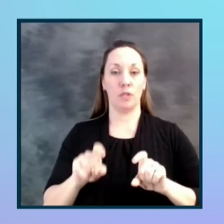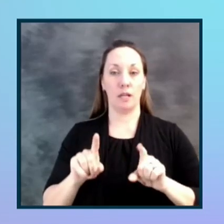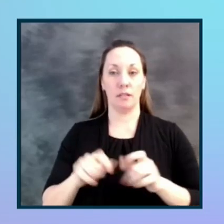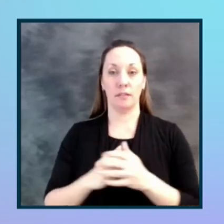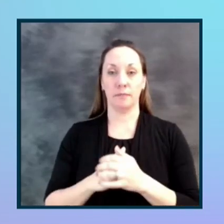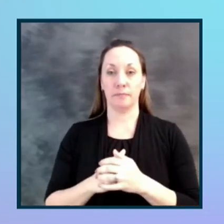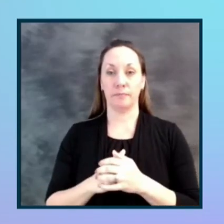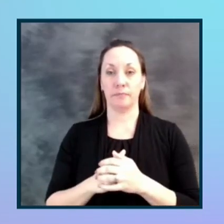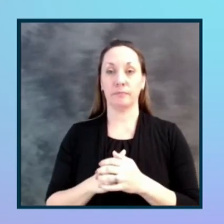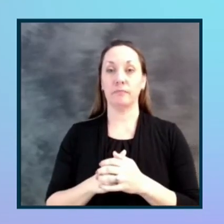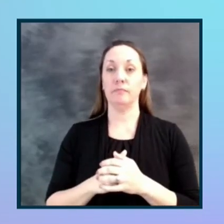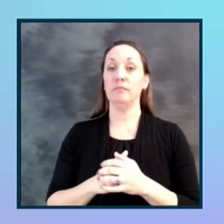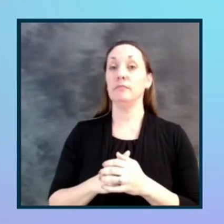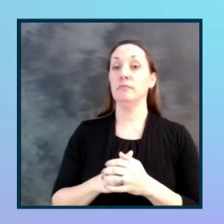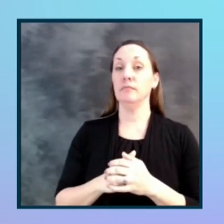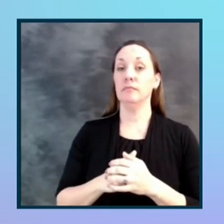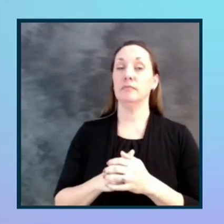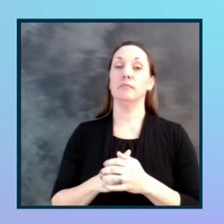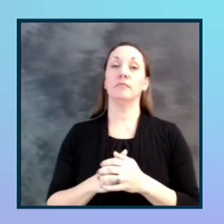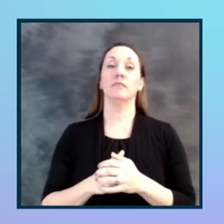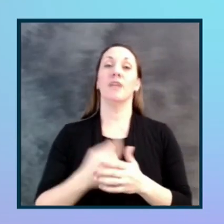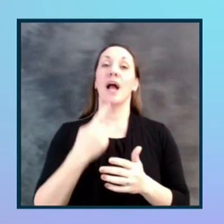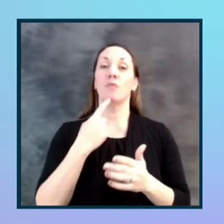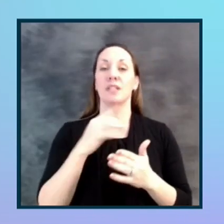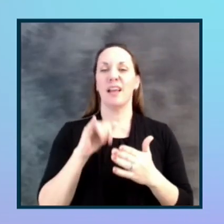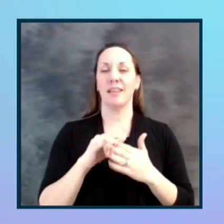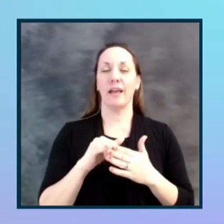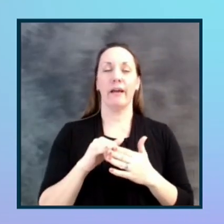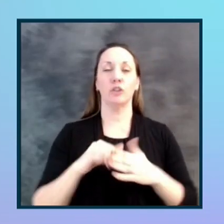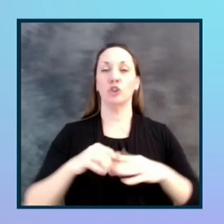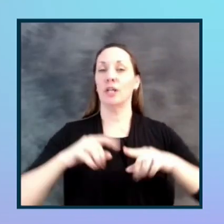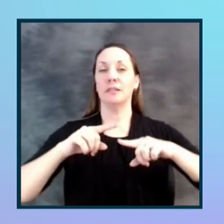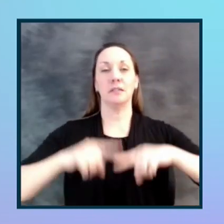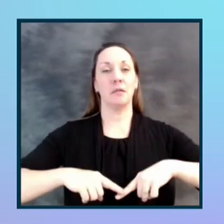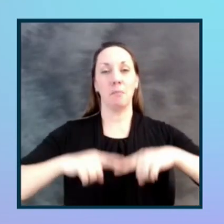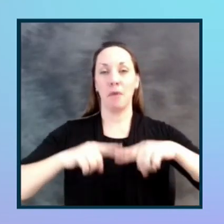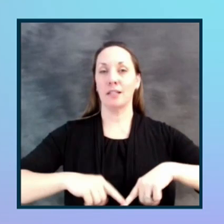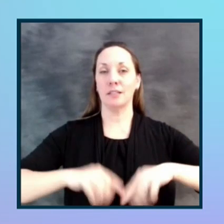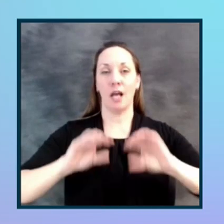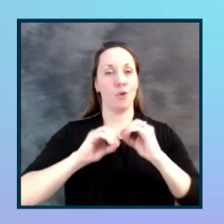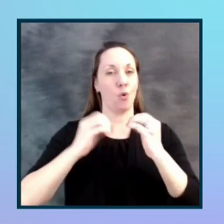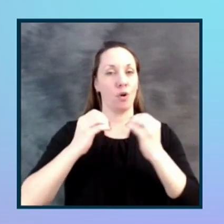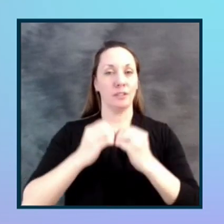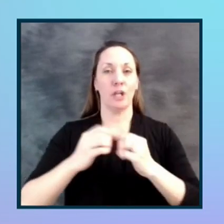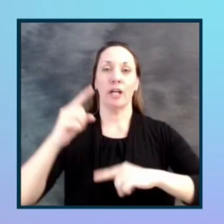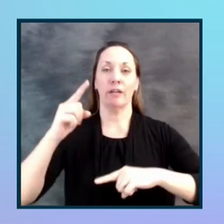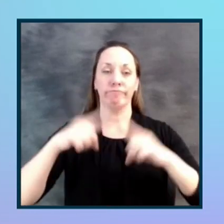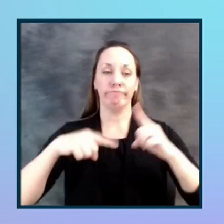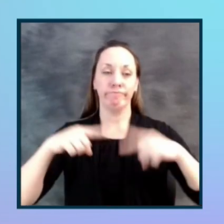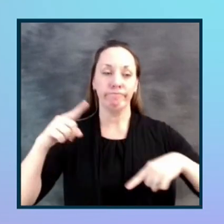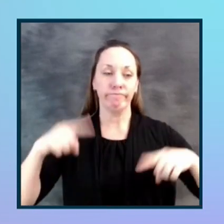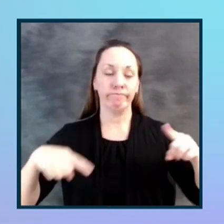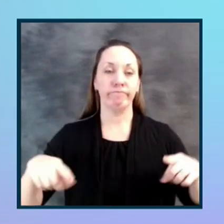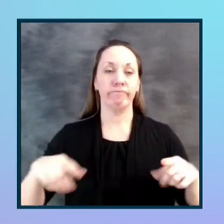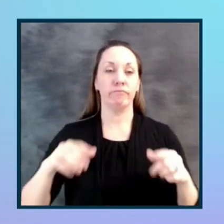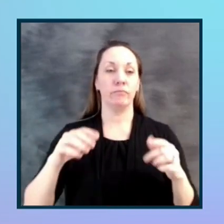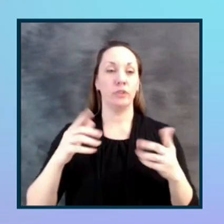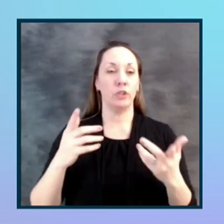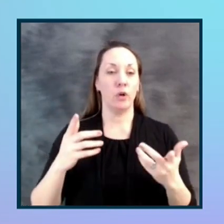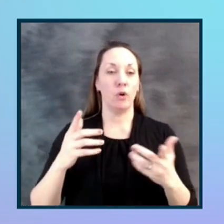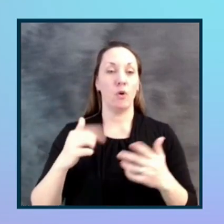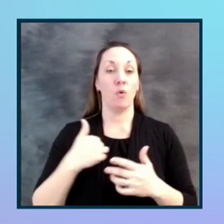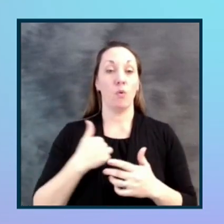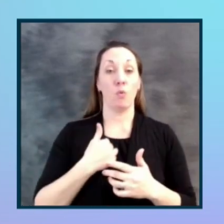I would say that this is something that varies with organization. So within Meta, we have a